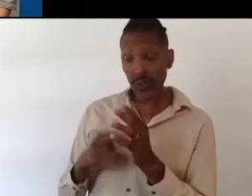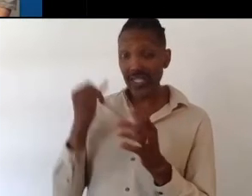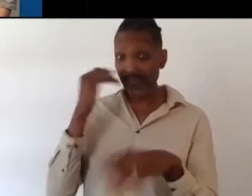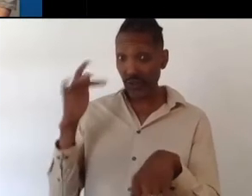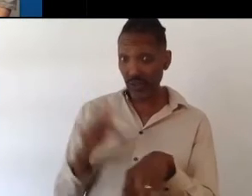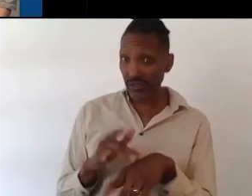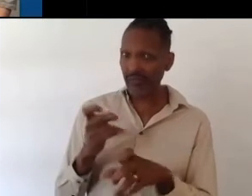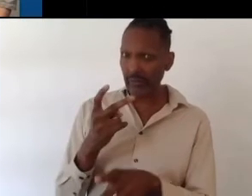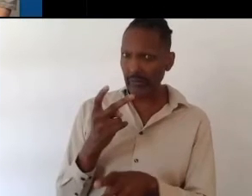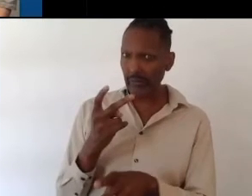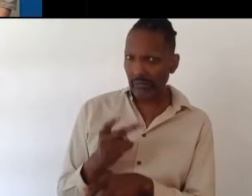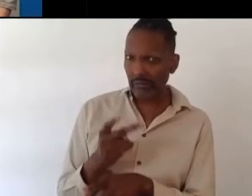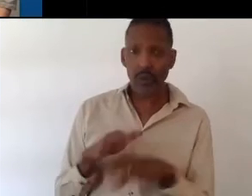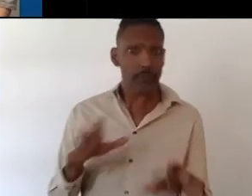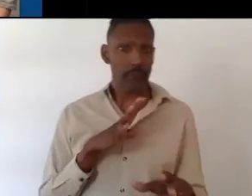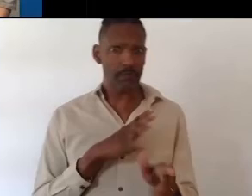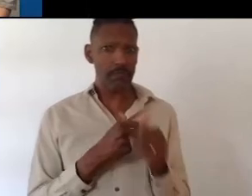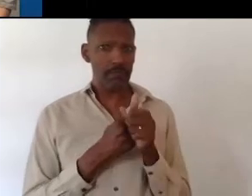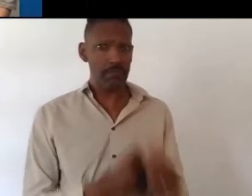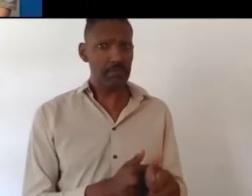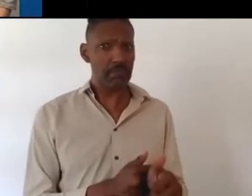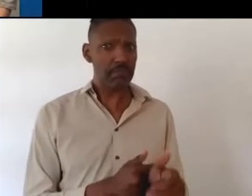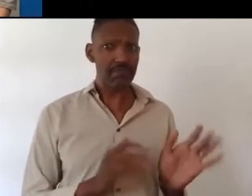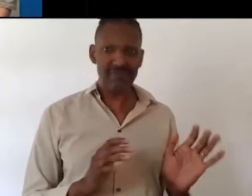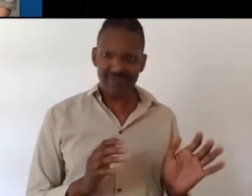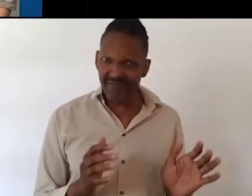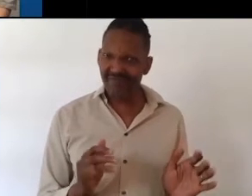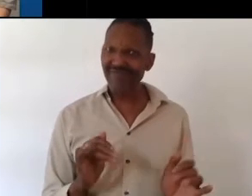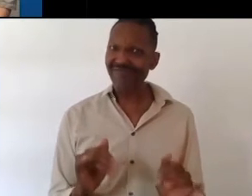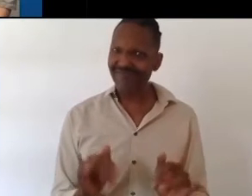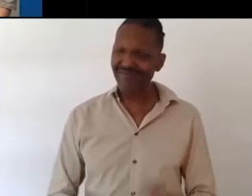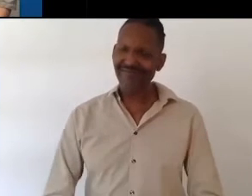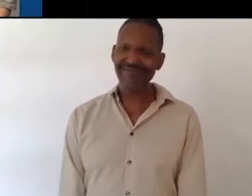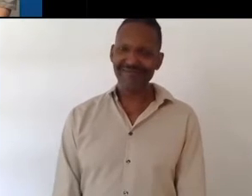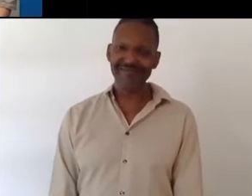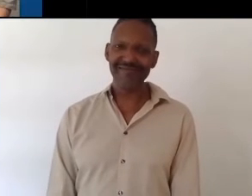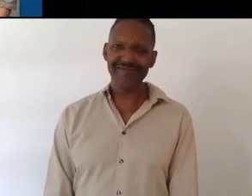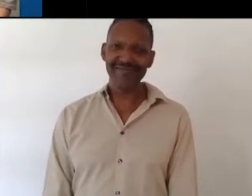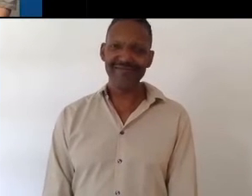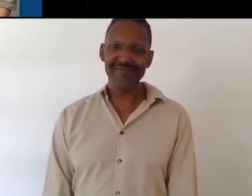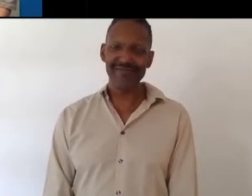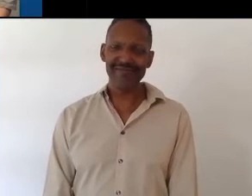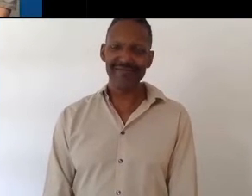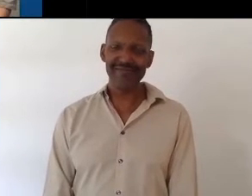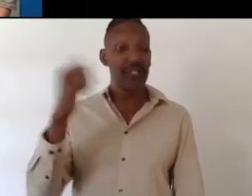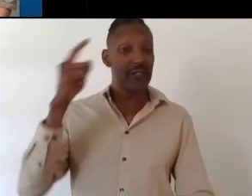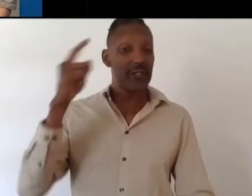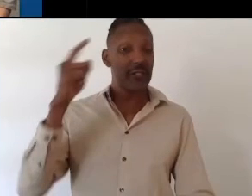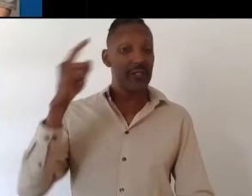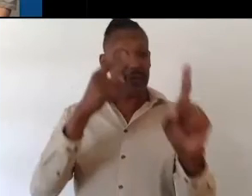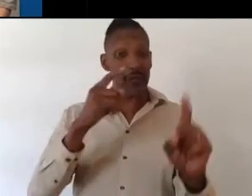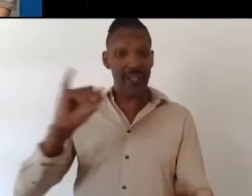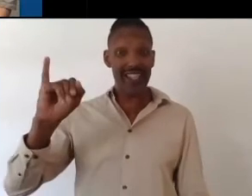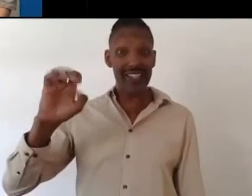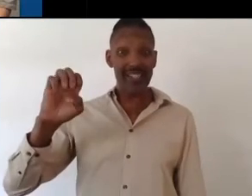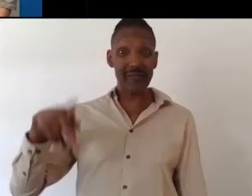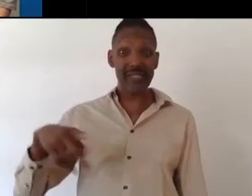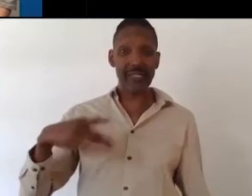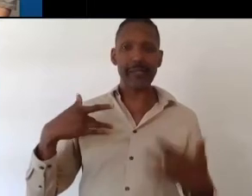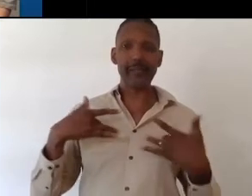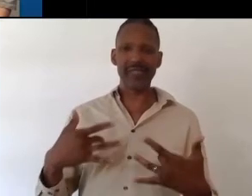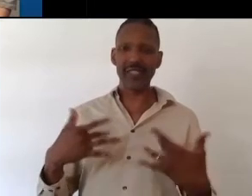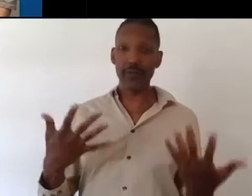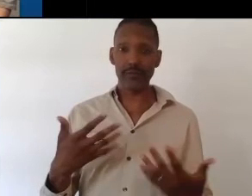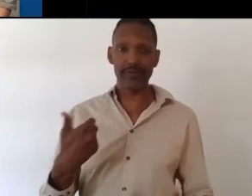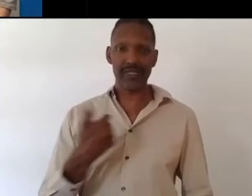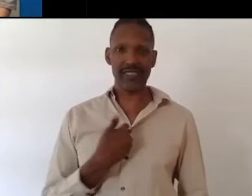child's IEP of just it really helps to promote that. And then journals for home. We had journals for